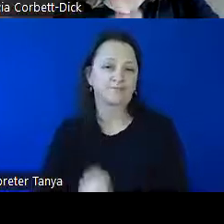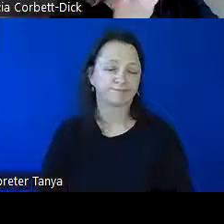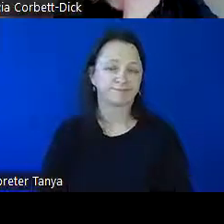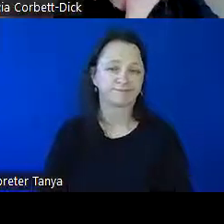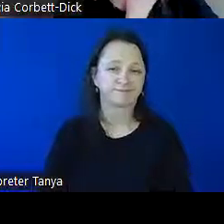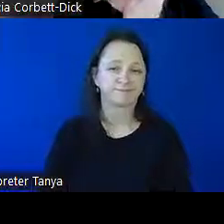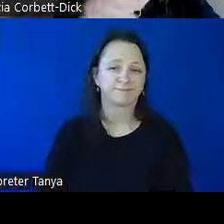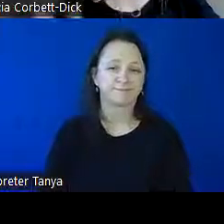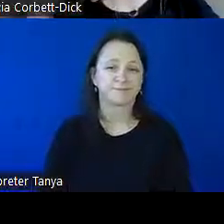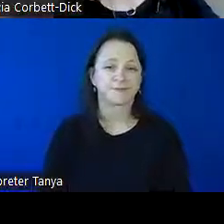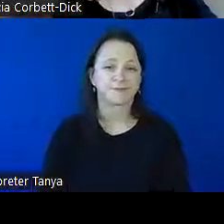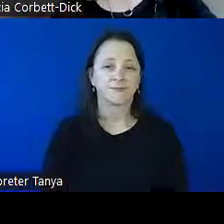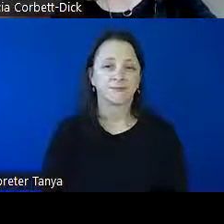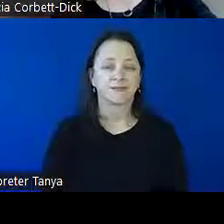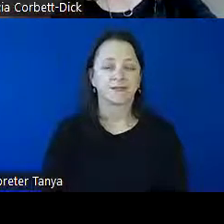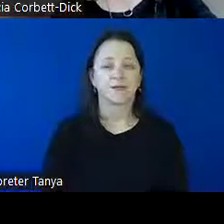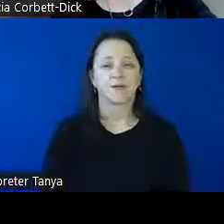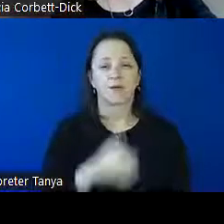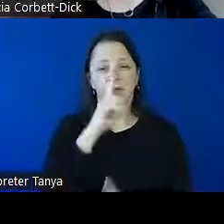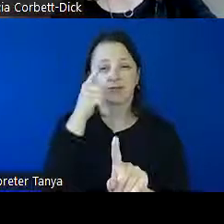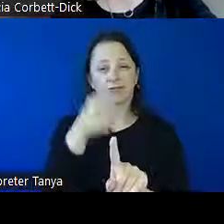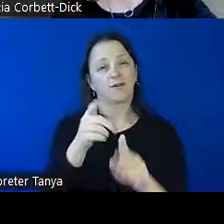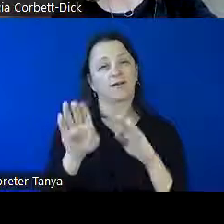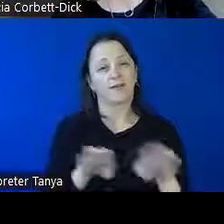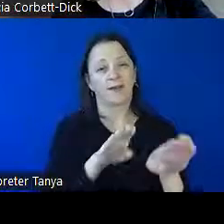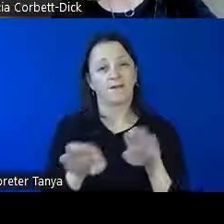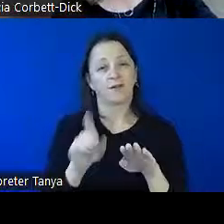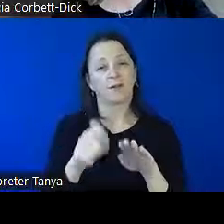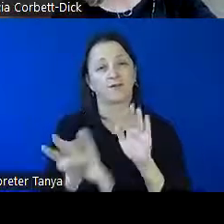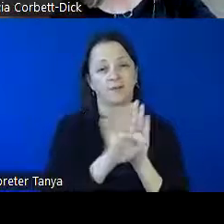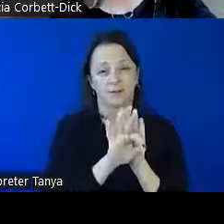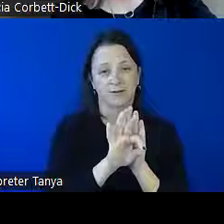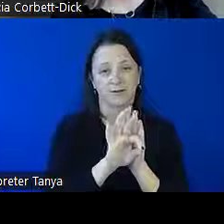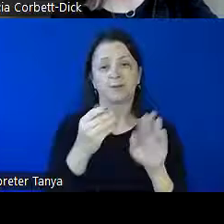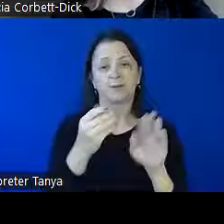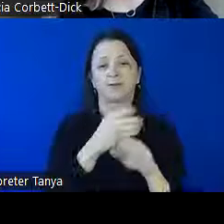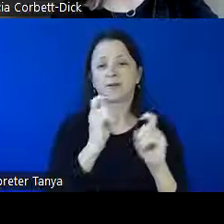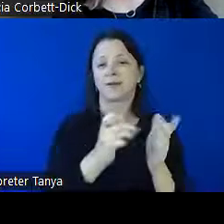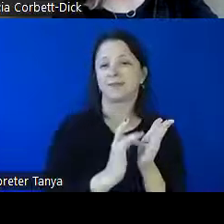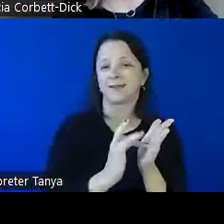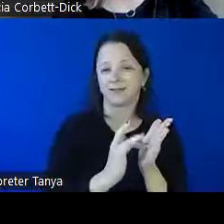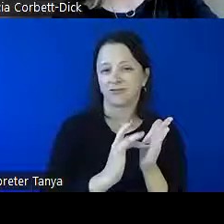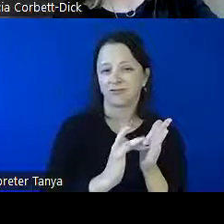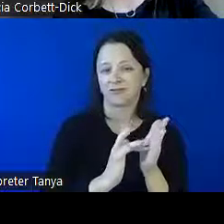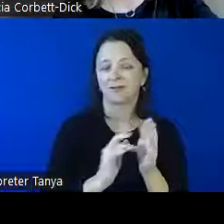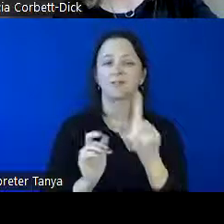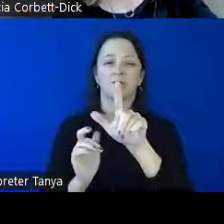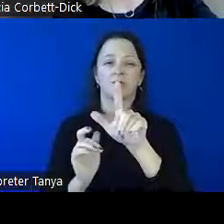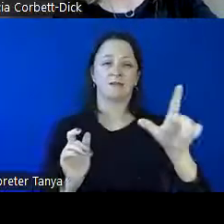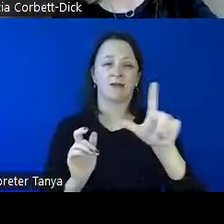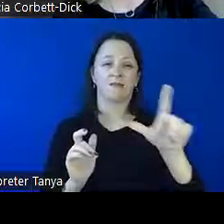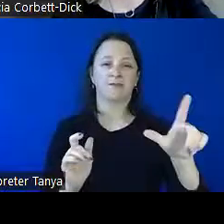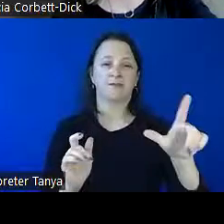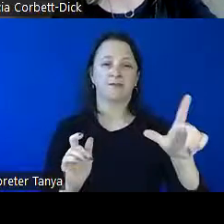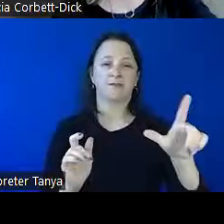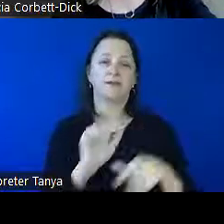So we need to pick a target behavior when we are thinking about medication. So on the left here, ADHD,